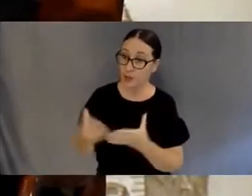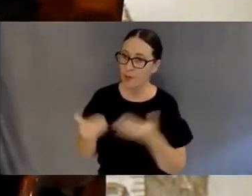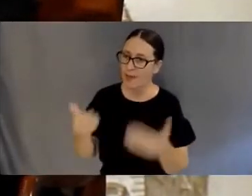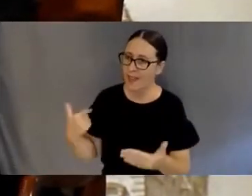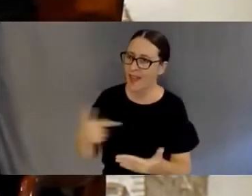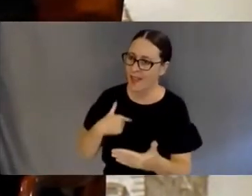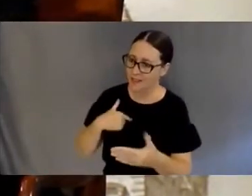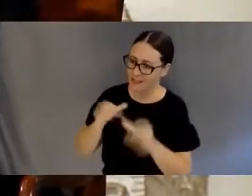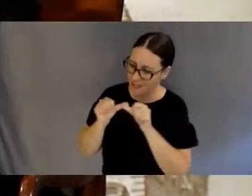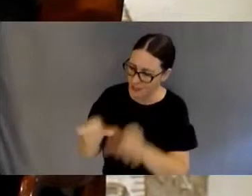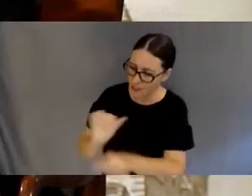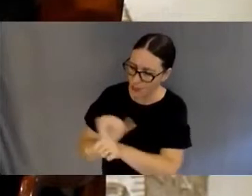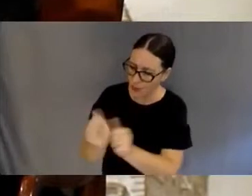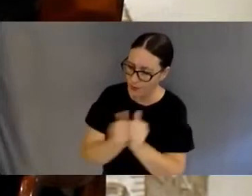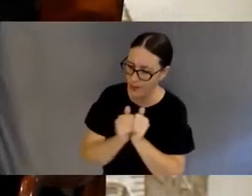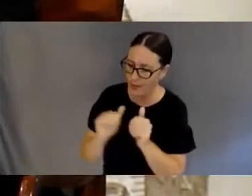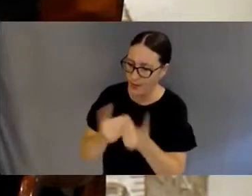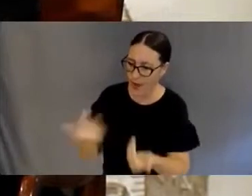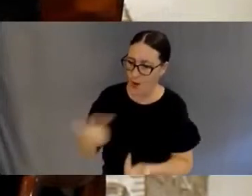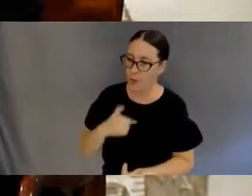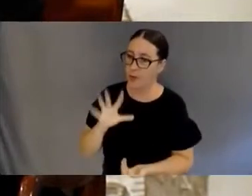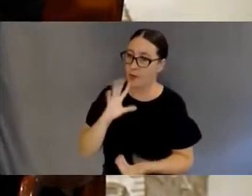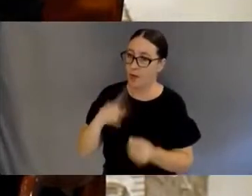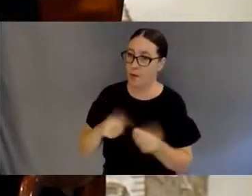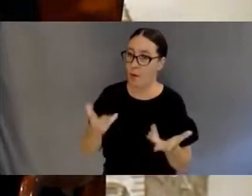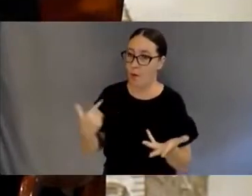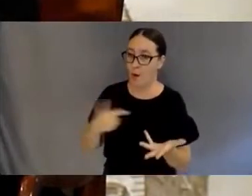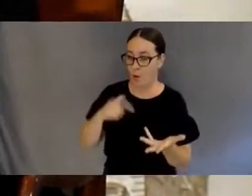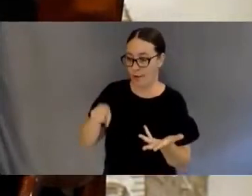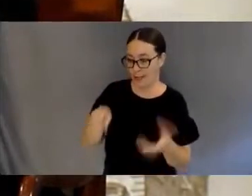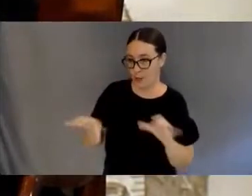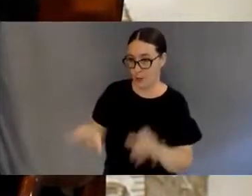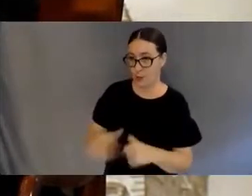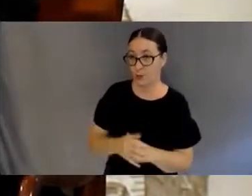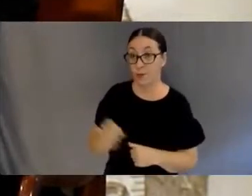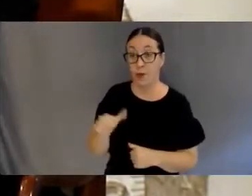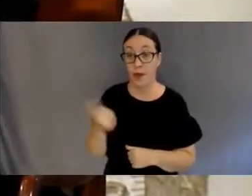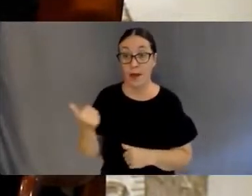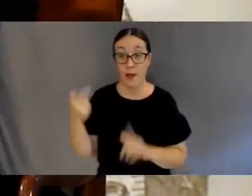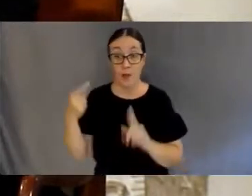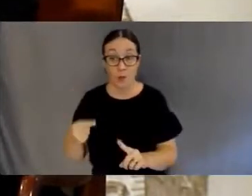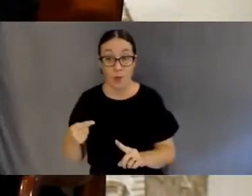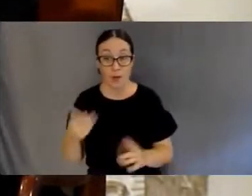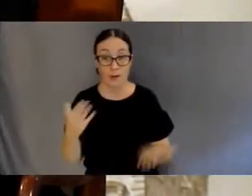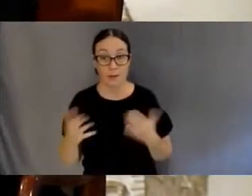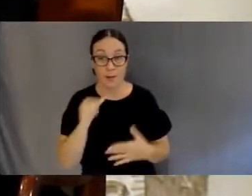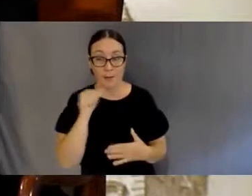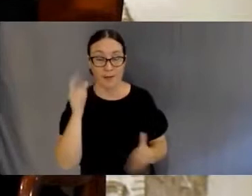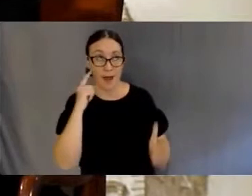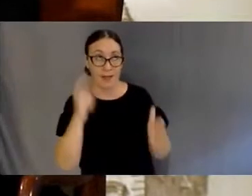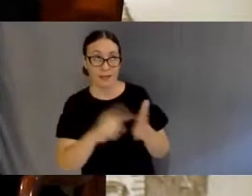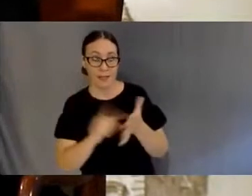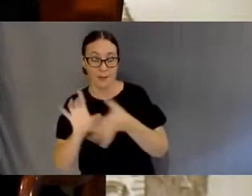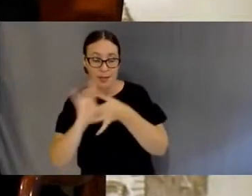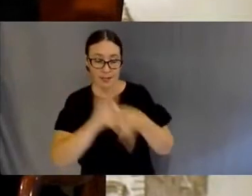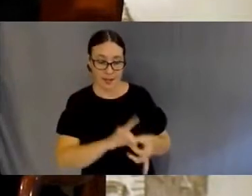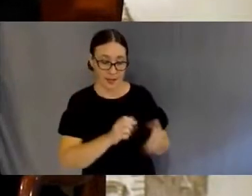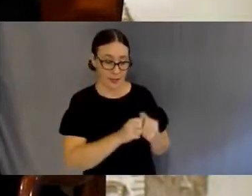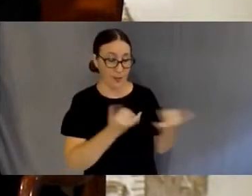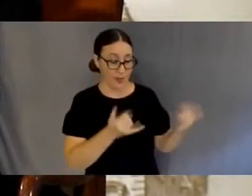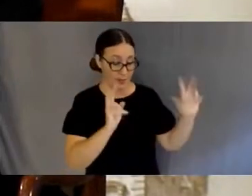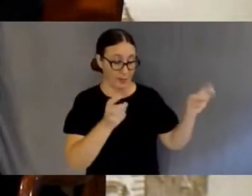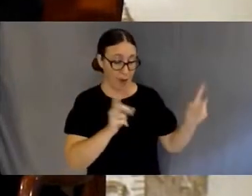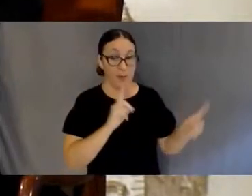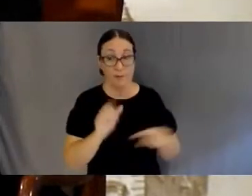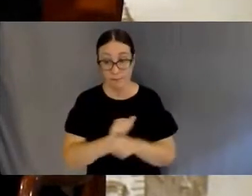together around how we talk about what we need to do. I'm going to bring up another point, which may not seem connected with this topic, but is,